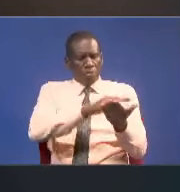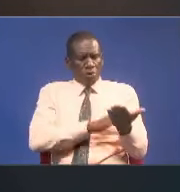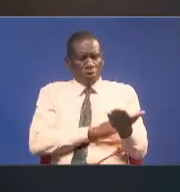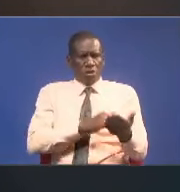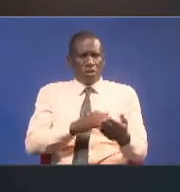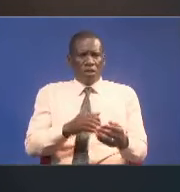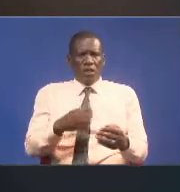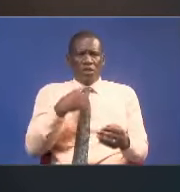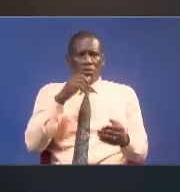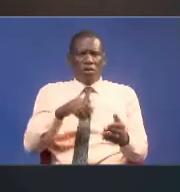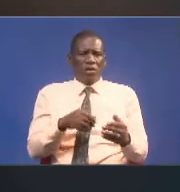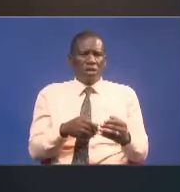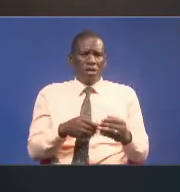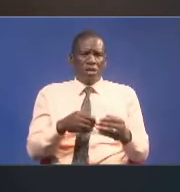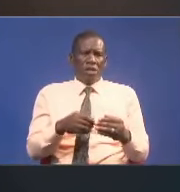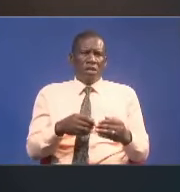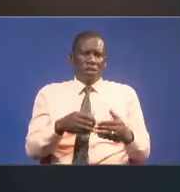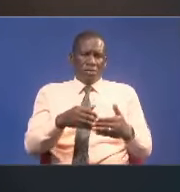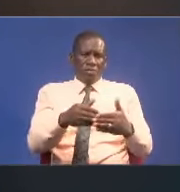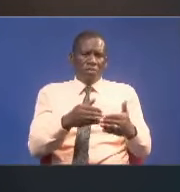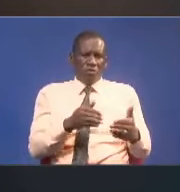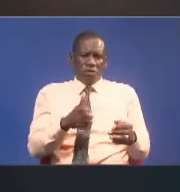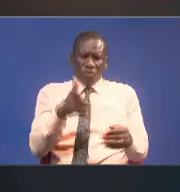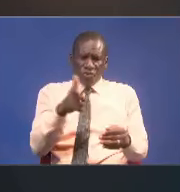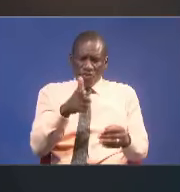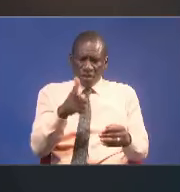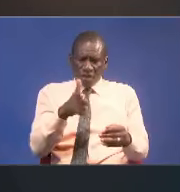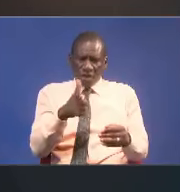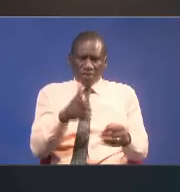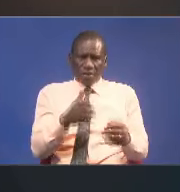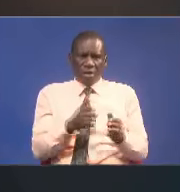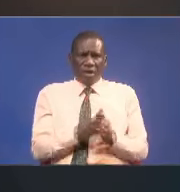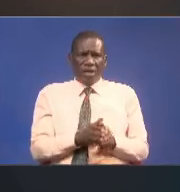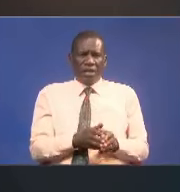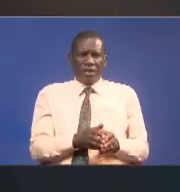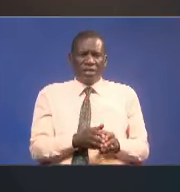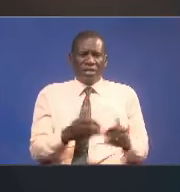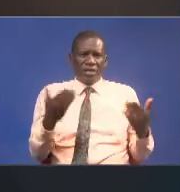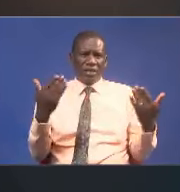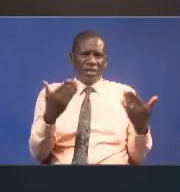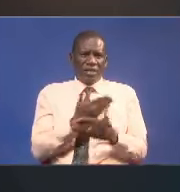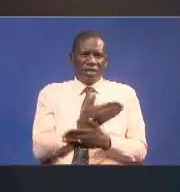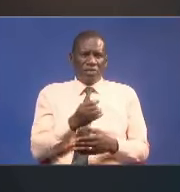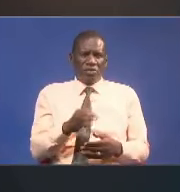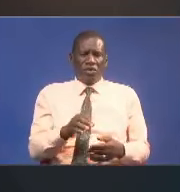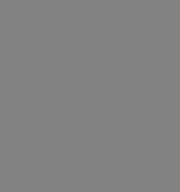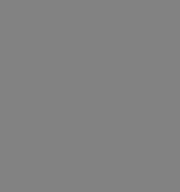dubbed Behind the Line and Giza la Camera for the Swahili version.